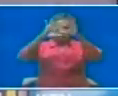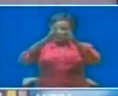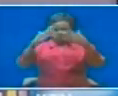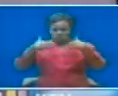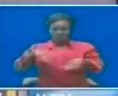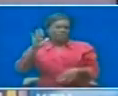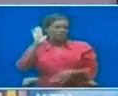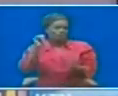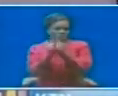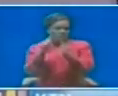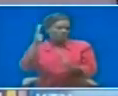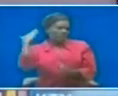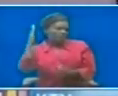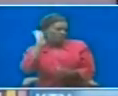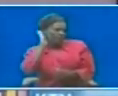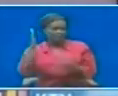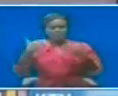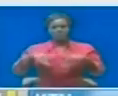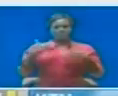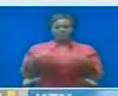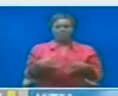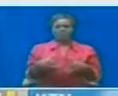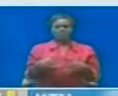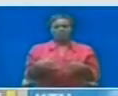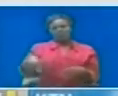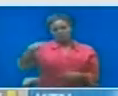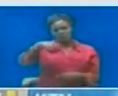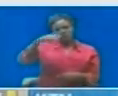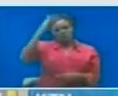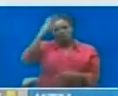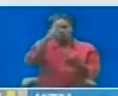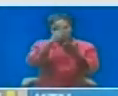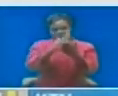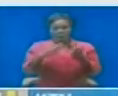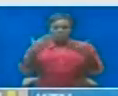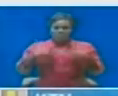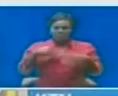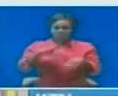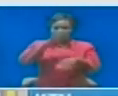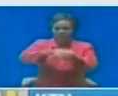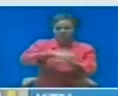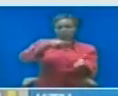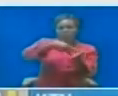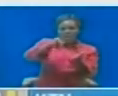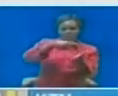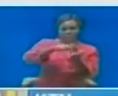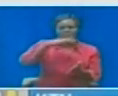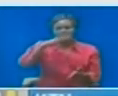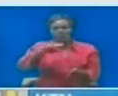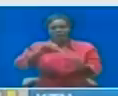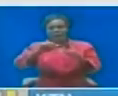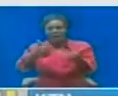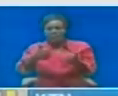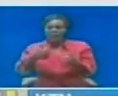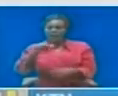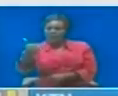That makes for a good speaker. Right. Yeah. And we know that some people get paid to speak while some people get paid to